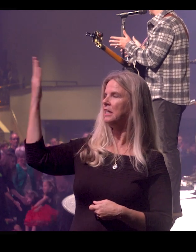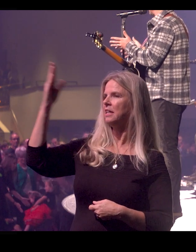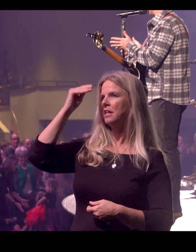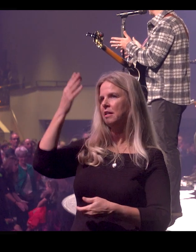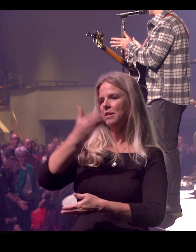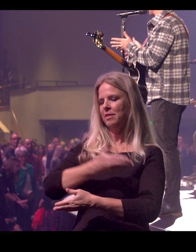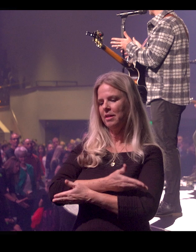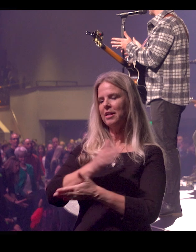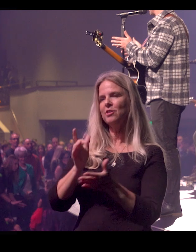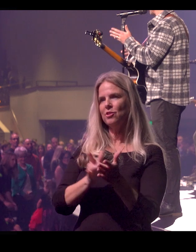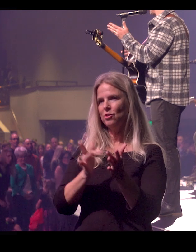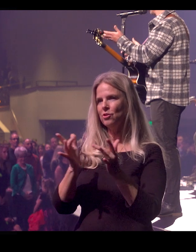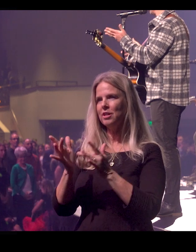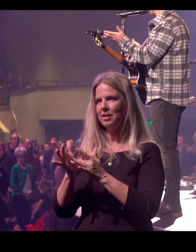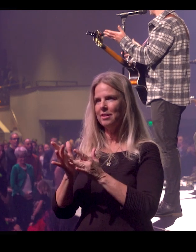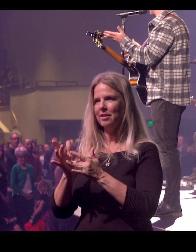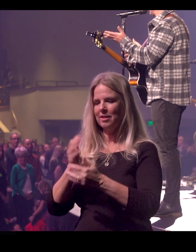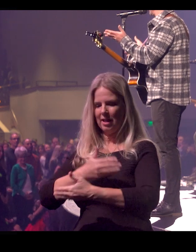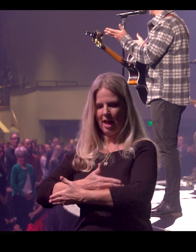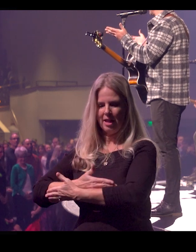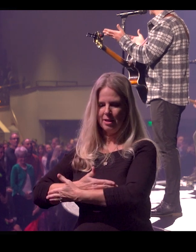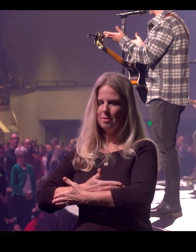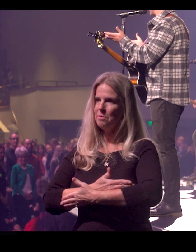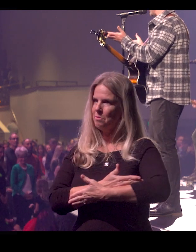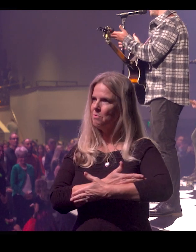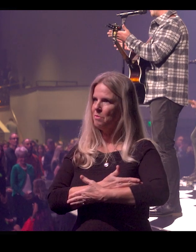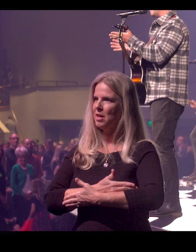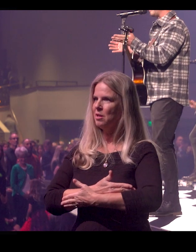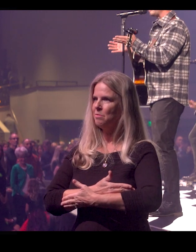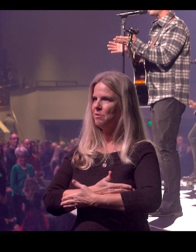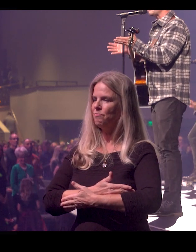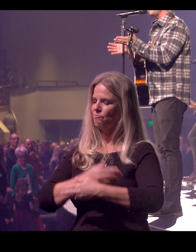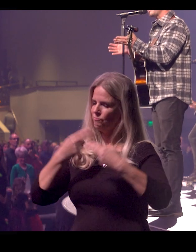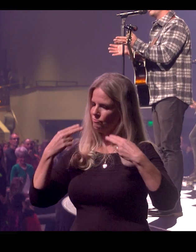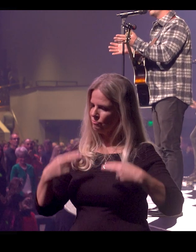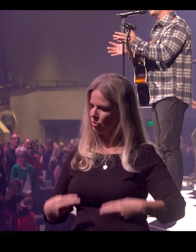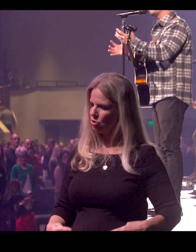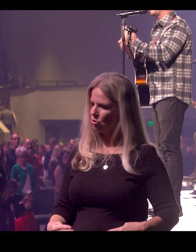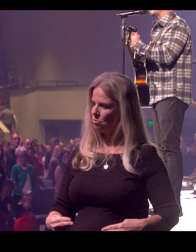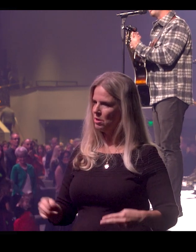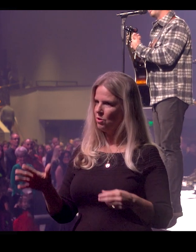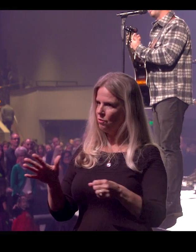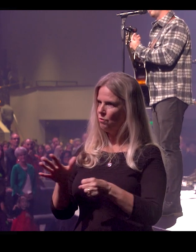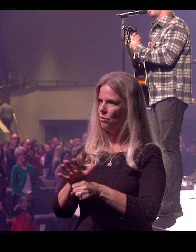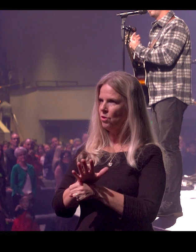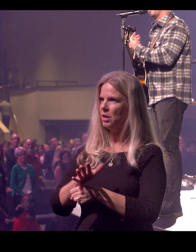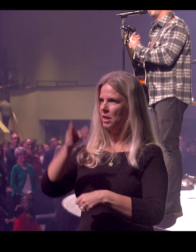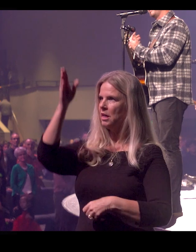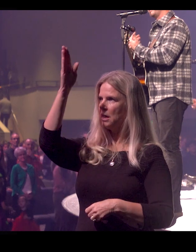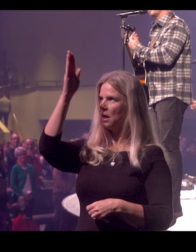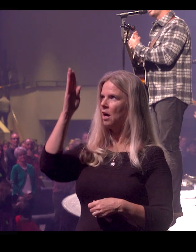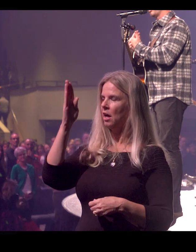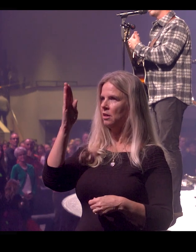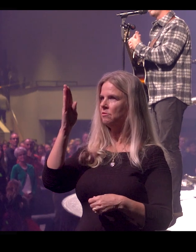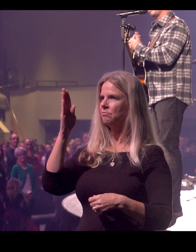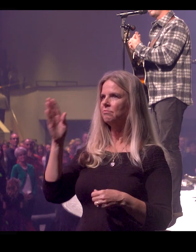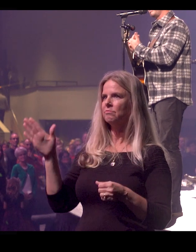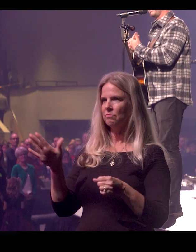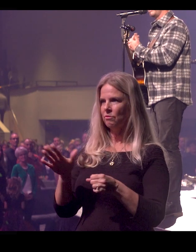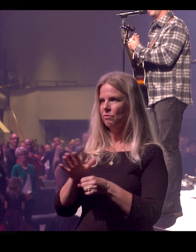God. We want to invite you to join us today, to lean in and be present with